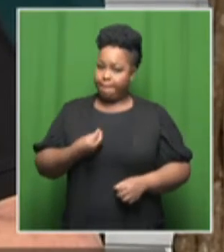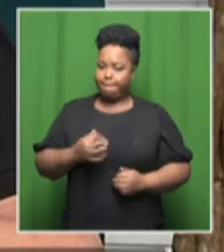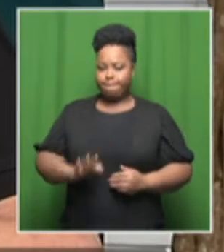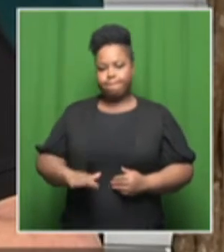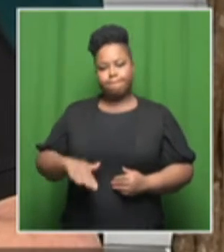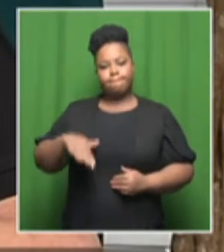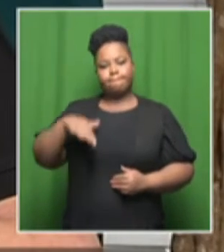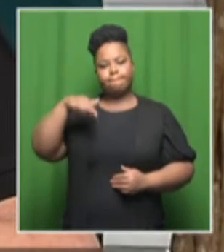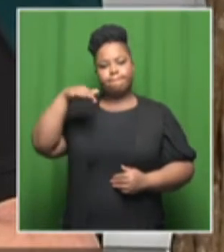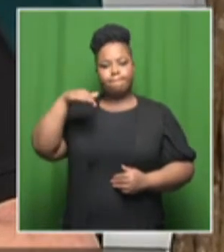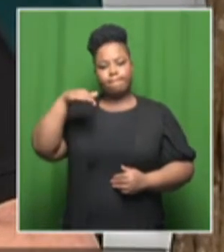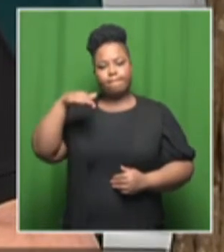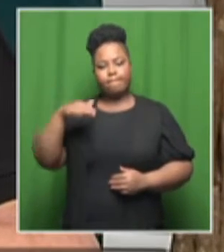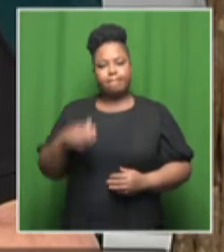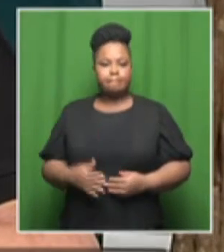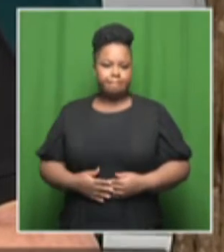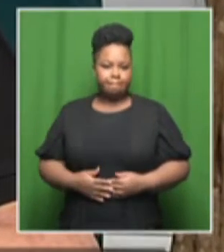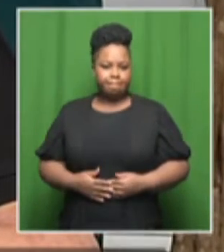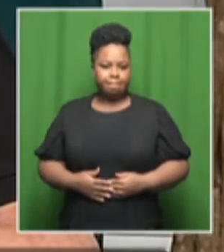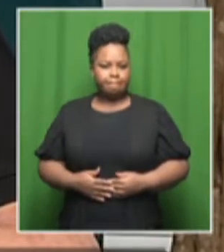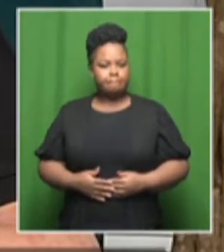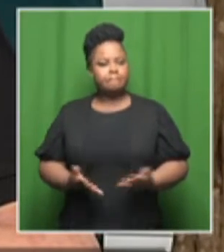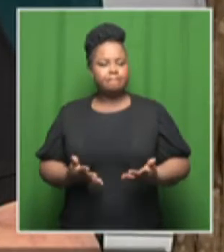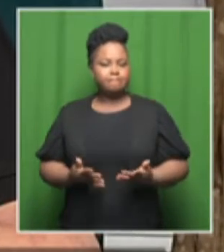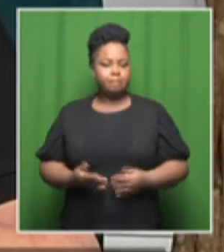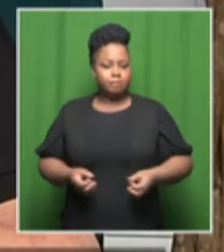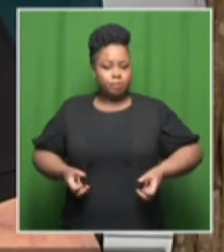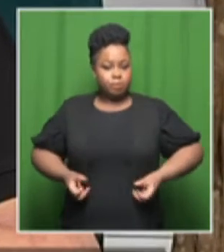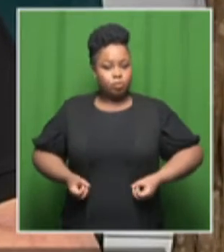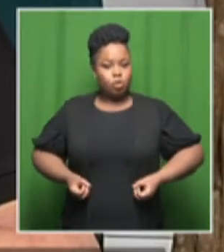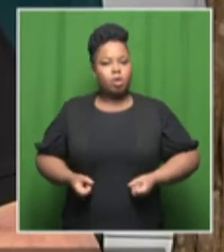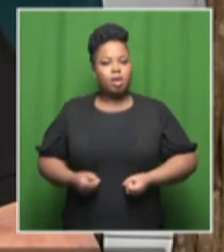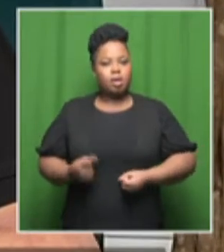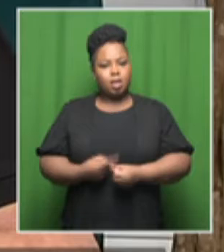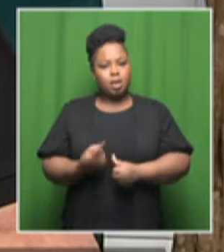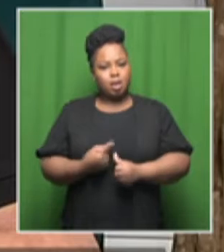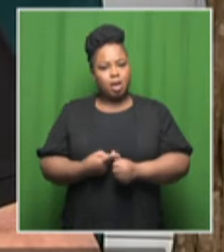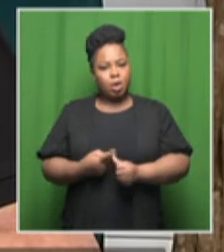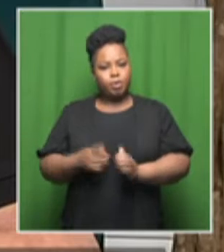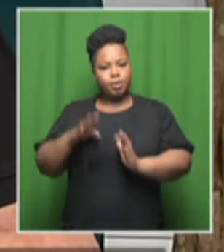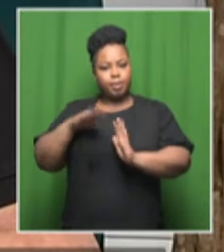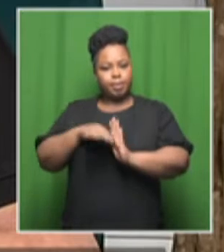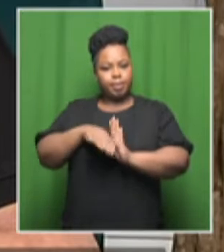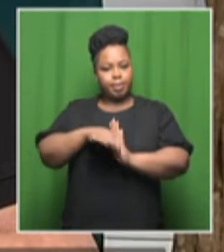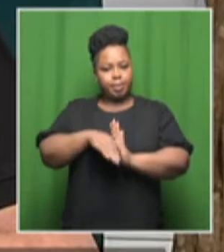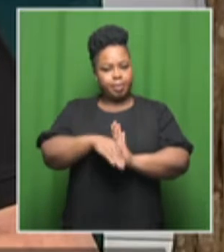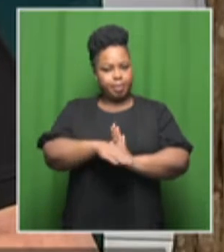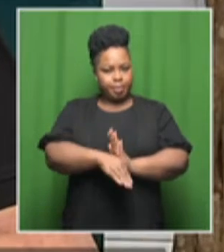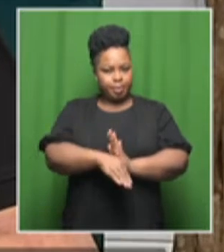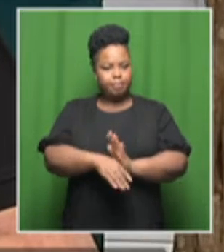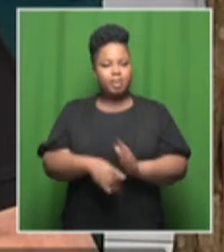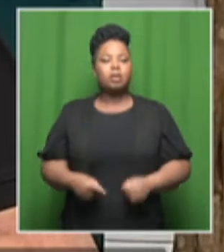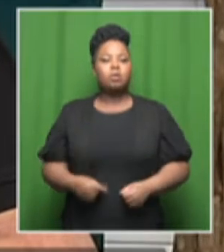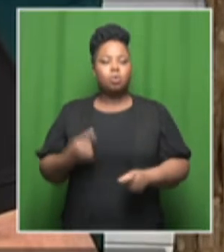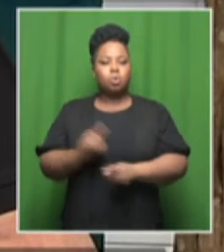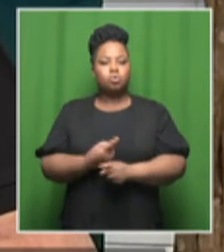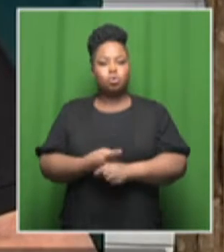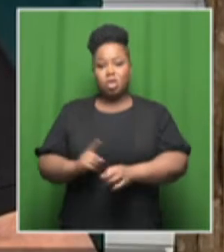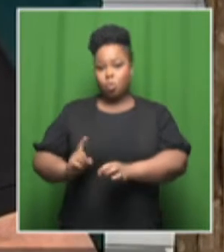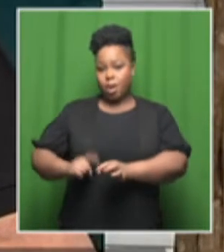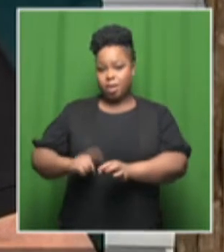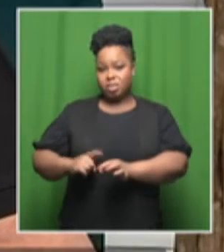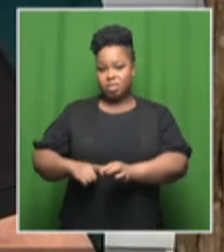to menopause, your egg count decreases, but it's not only your egg count, it's your